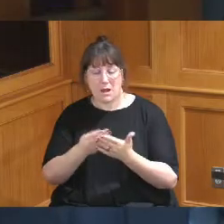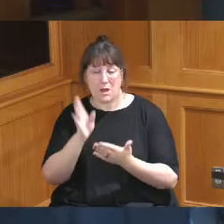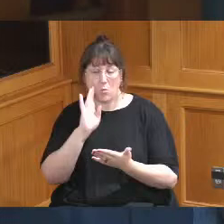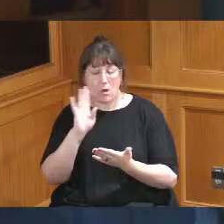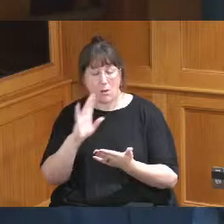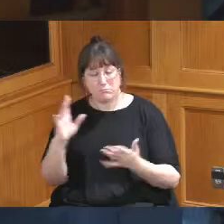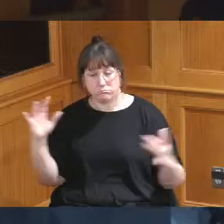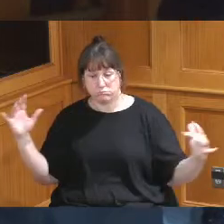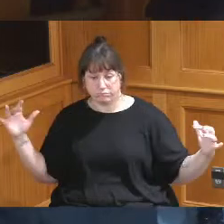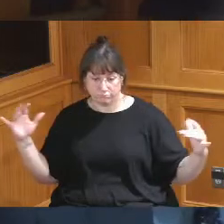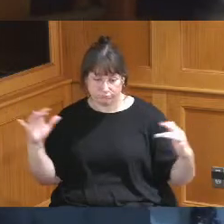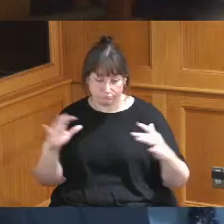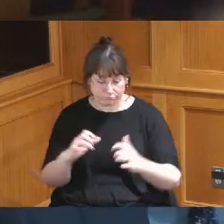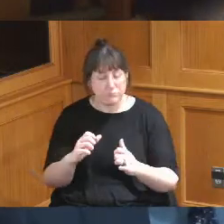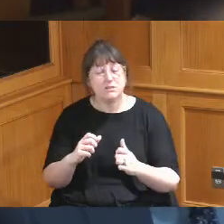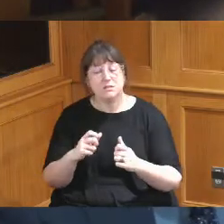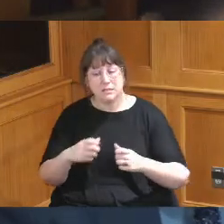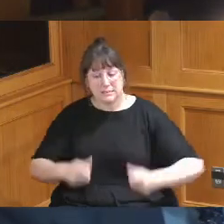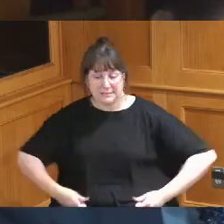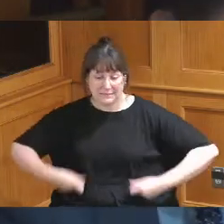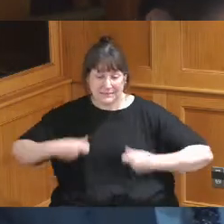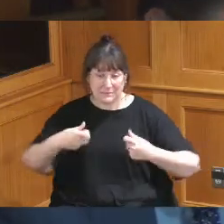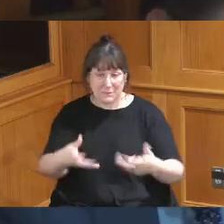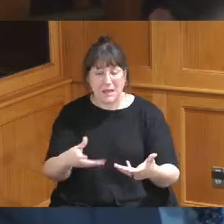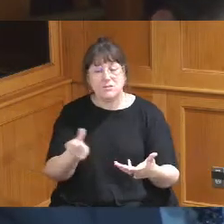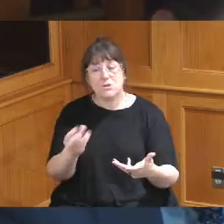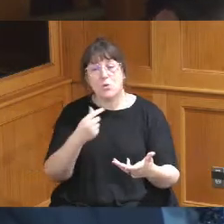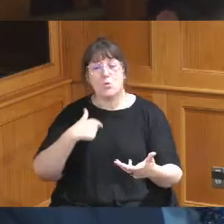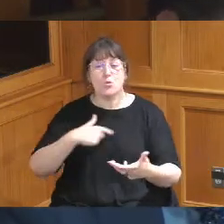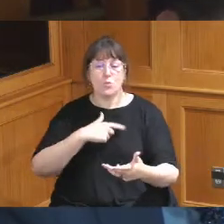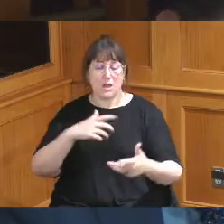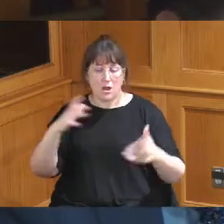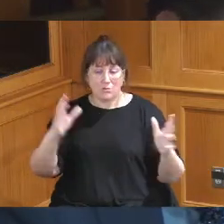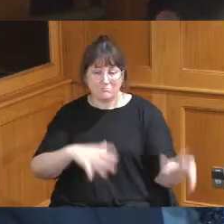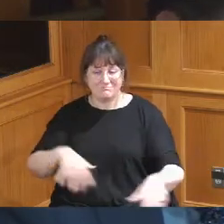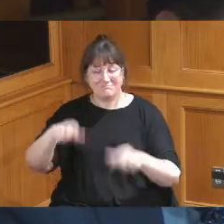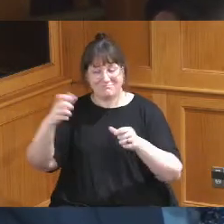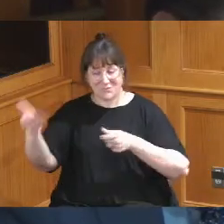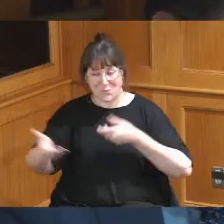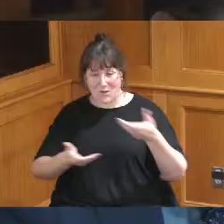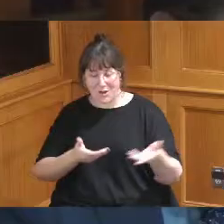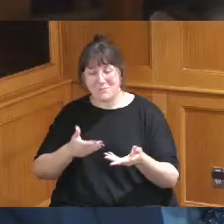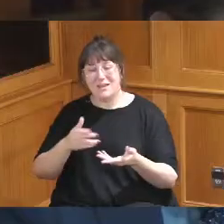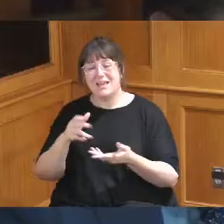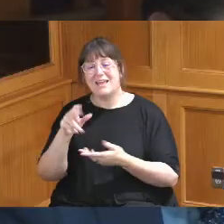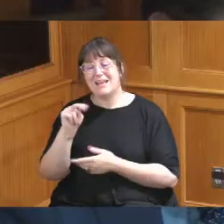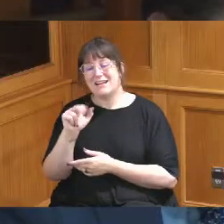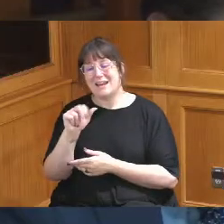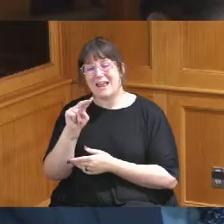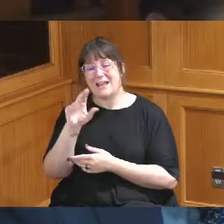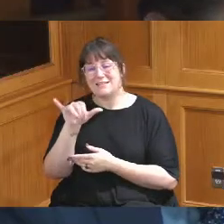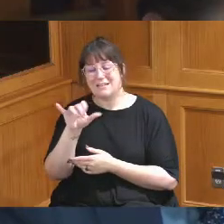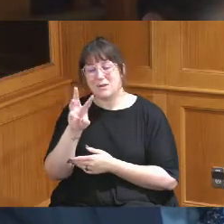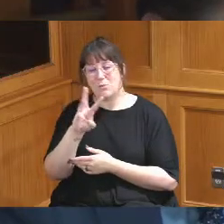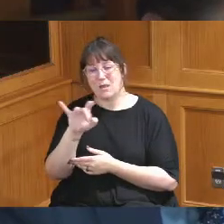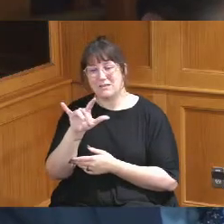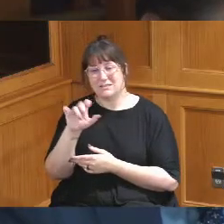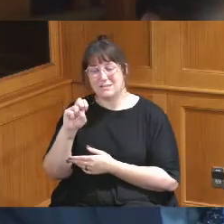spent. So we are inducting the late Nancy Wilson, jazz great Nancy Wilson,